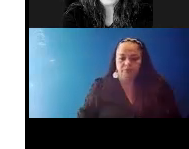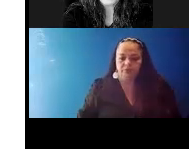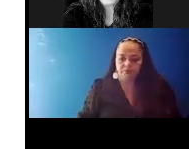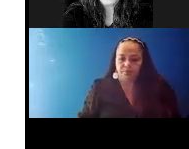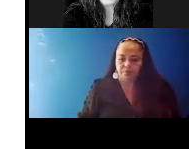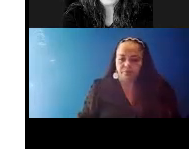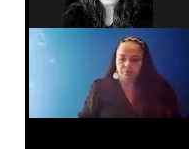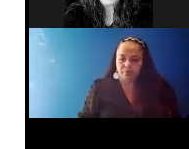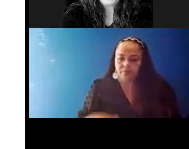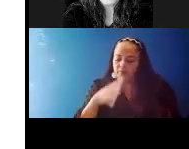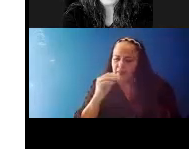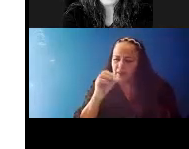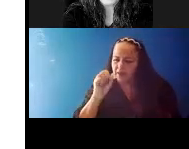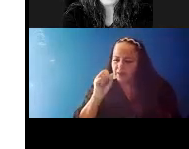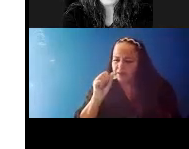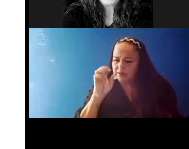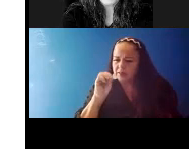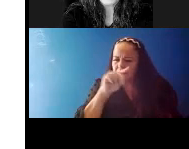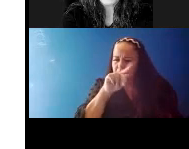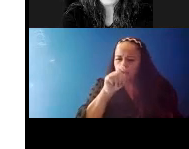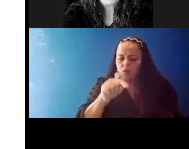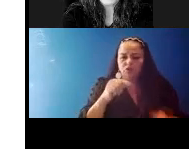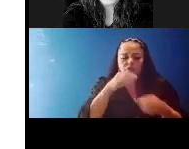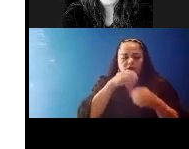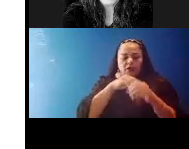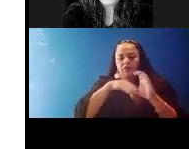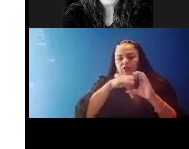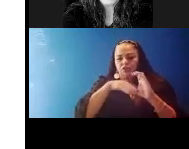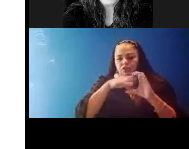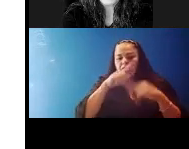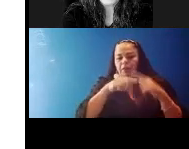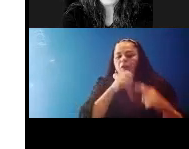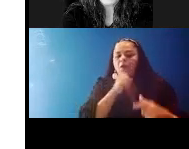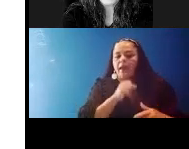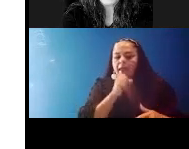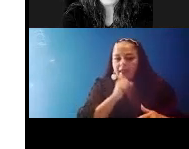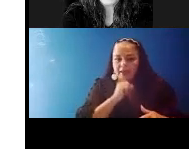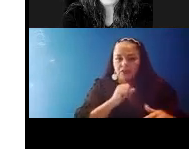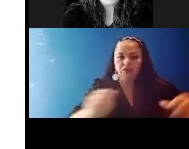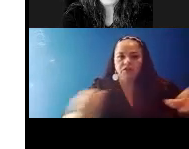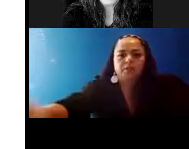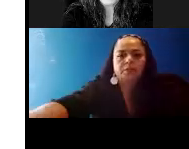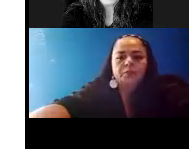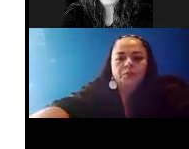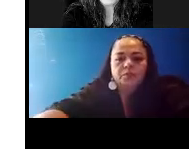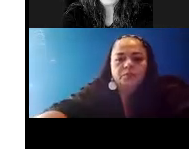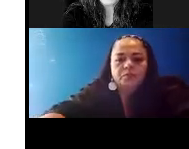And Sam, there was a question in the chat. Are Oh. those figures are age, right? And I want to confirm. Yes.